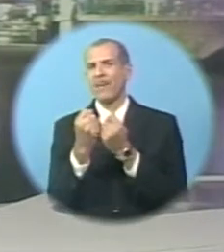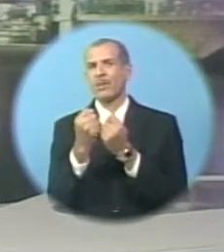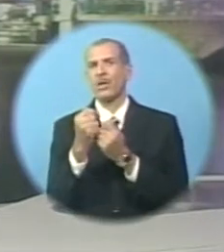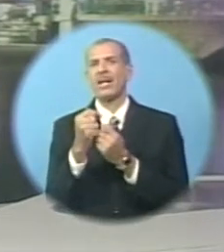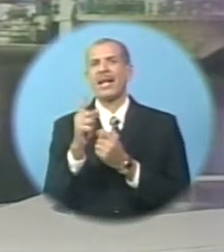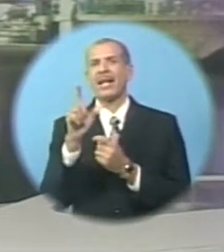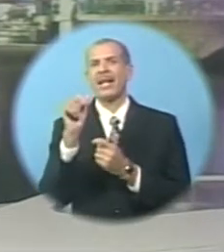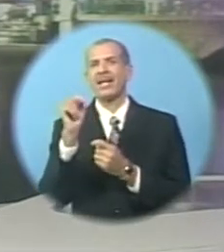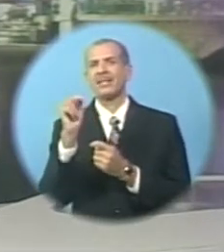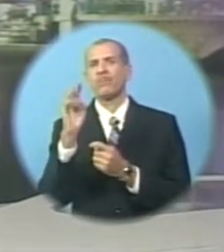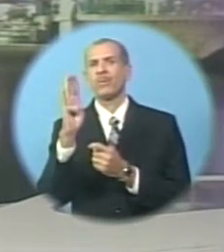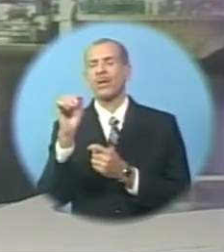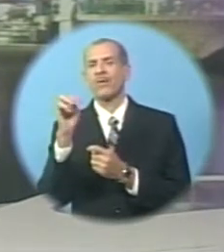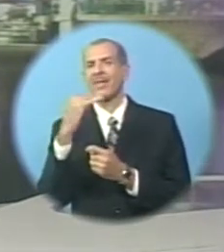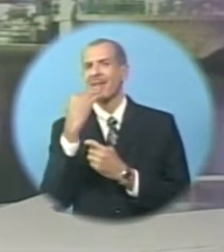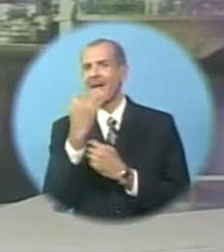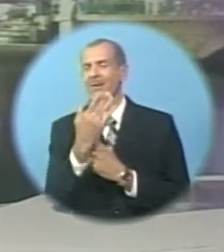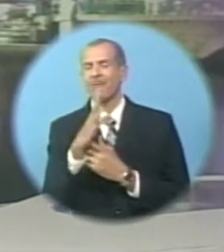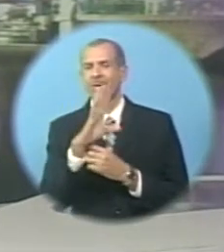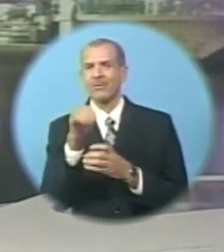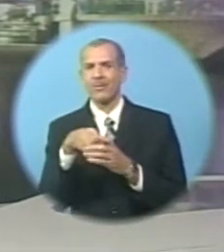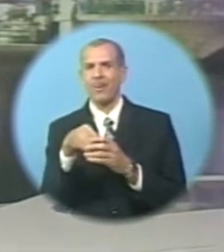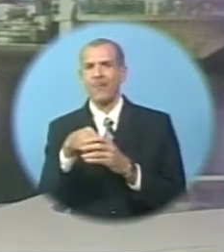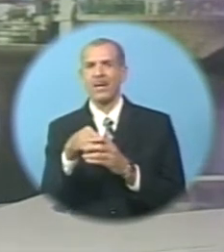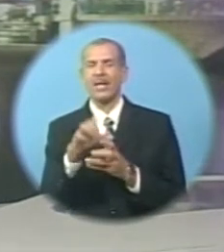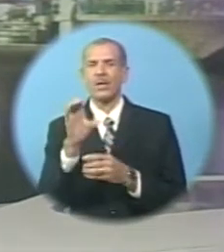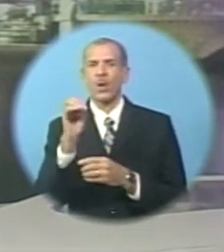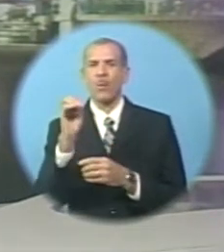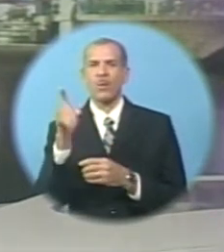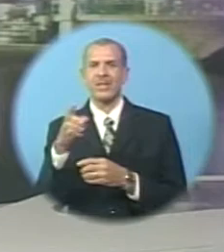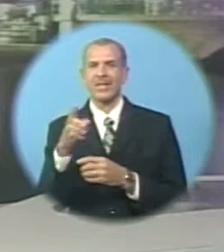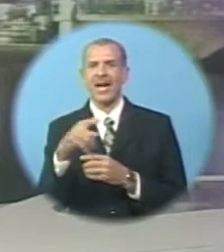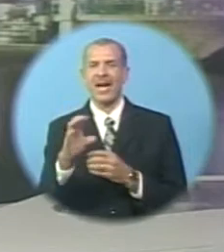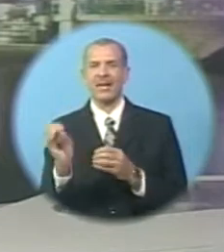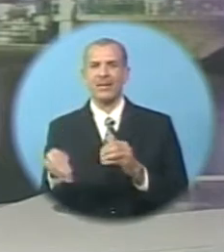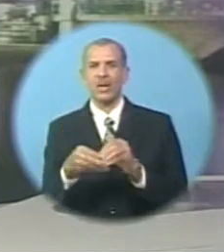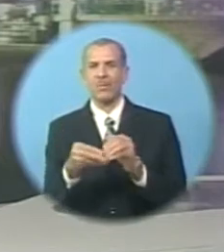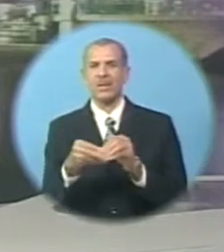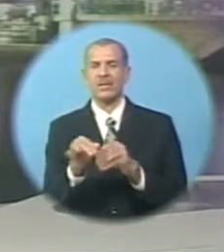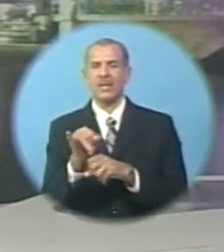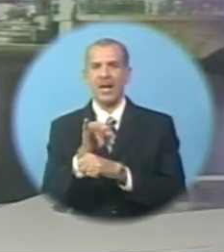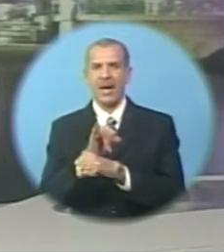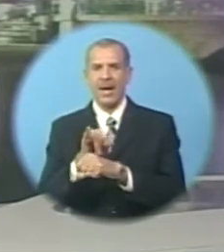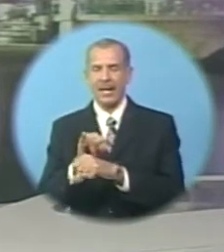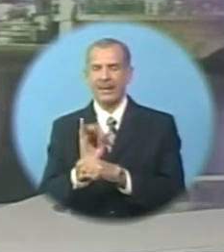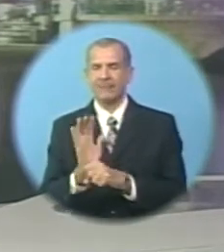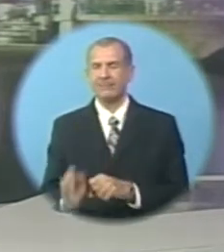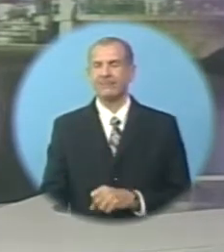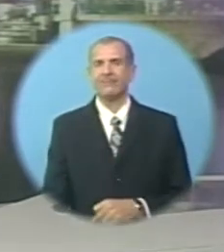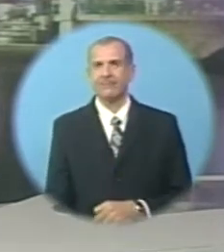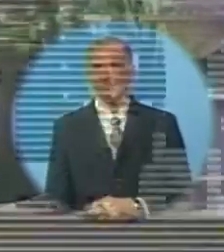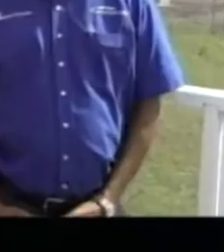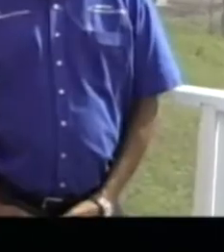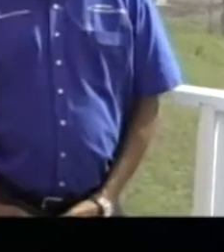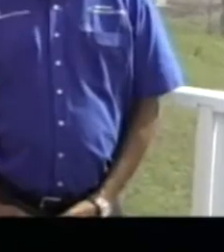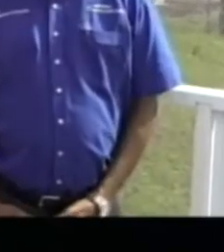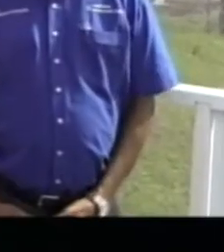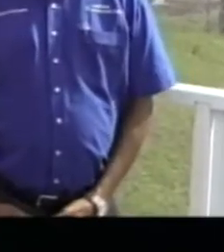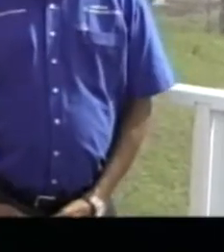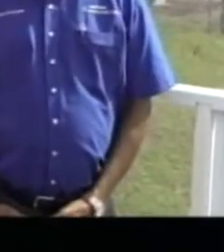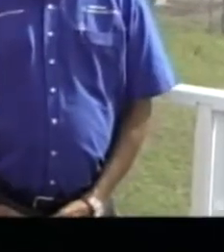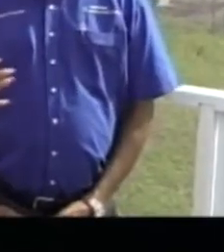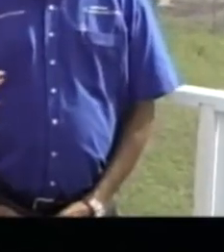Lisa Broom thanked them for their partnership with the corporation and their contribution to the island. I thought